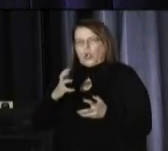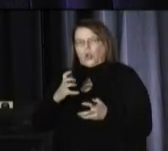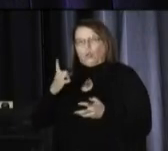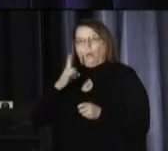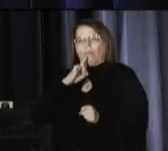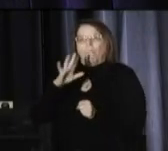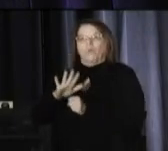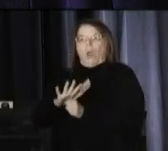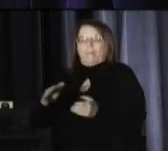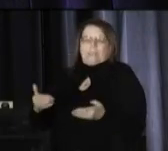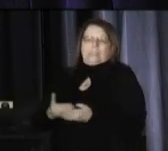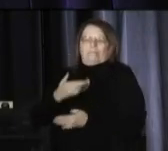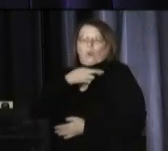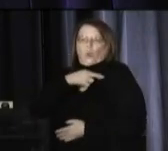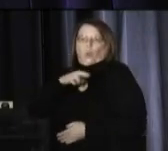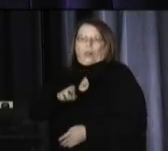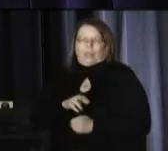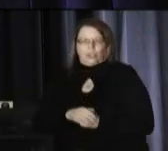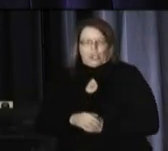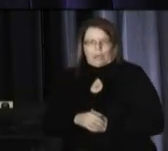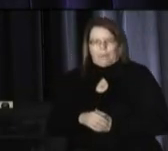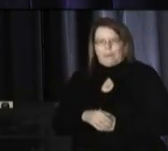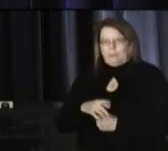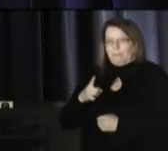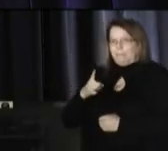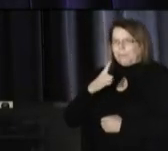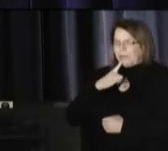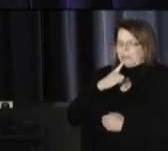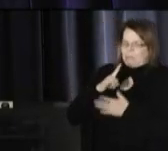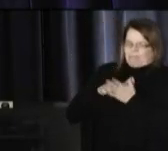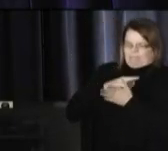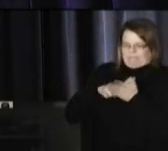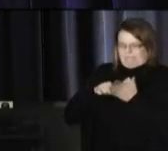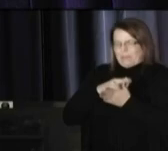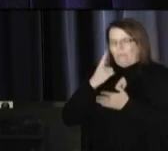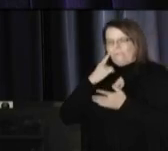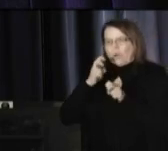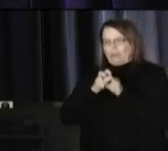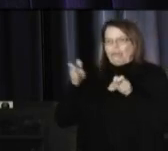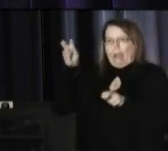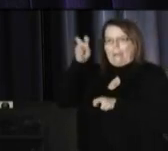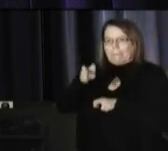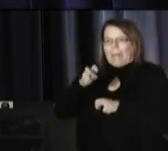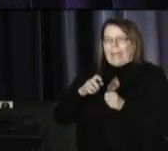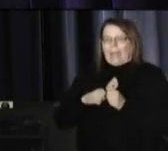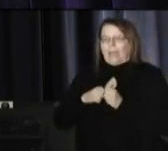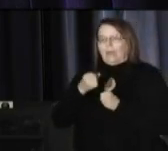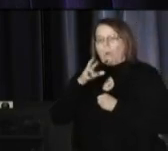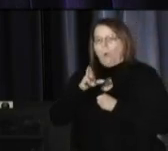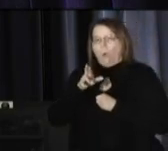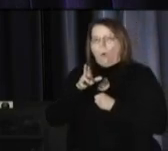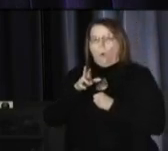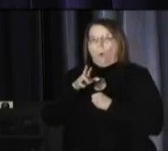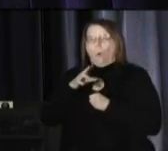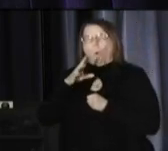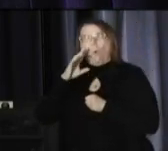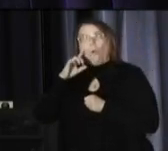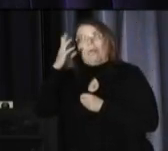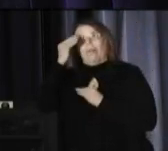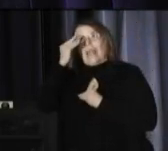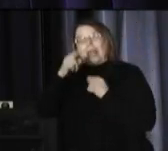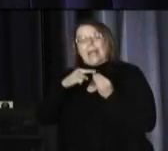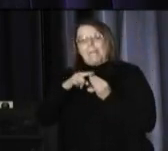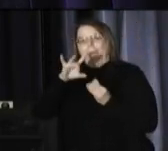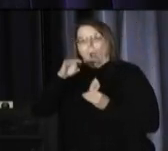religion. You chide yourself for walking too far ahead, for regressing into 80s song lyrics territory too